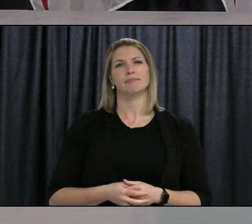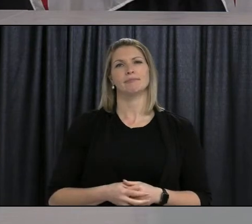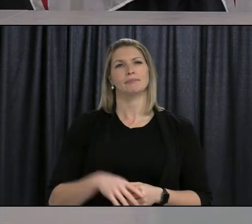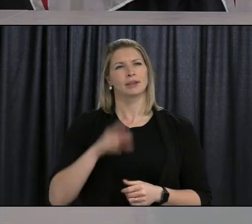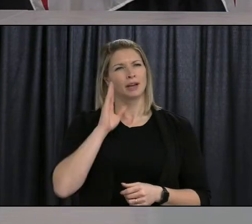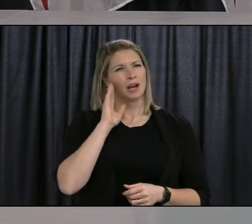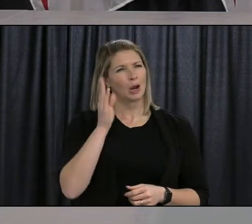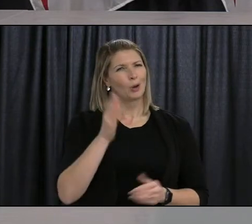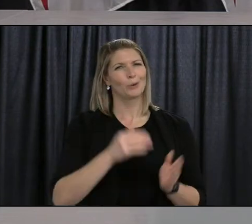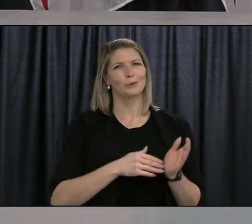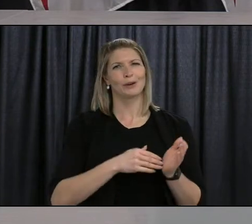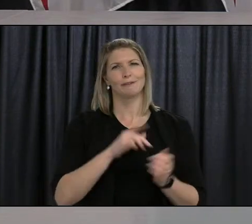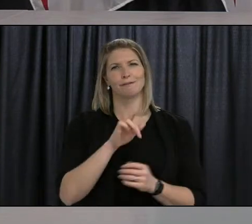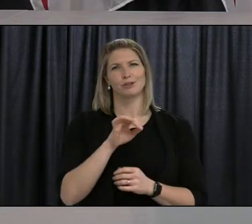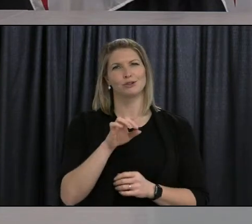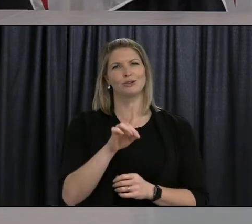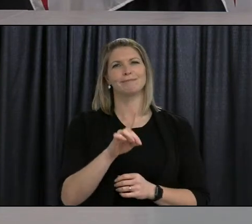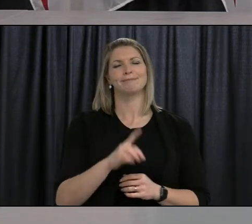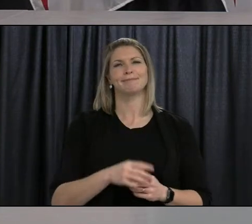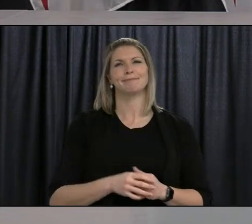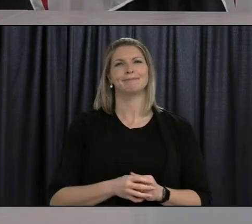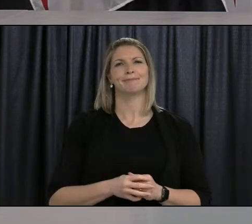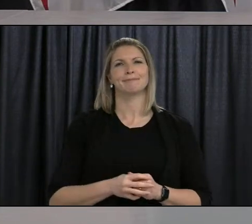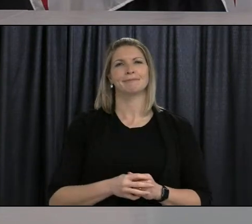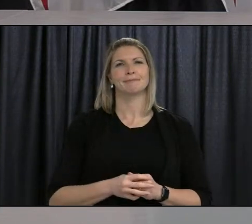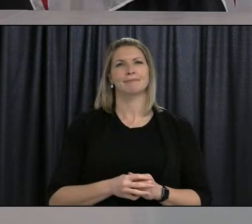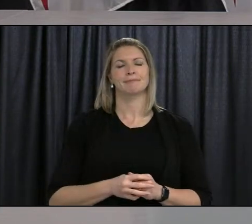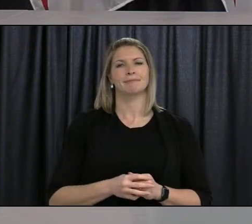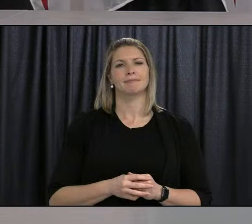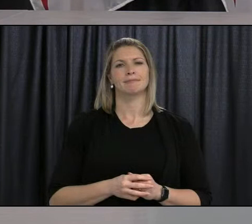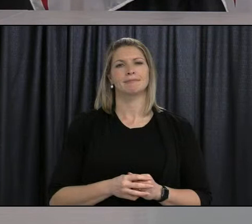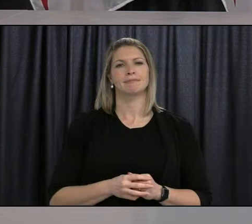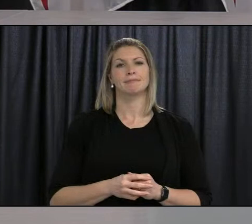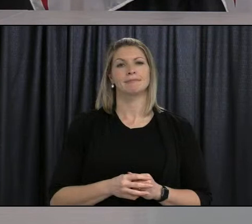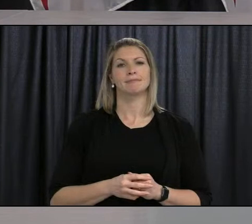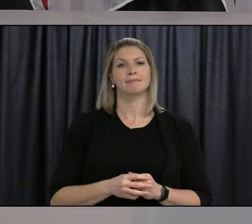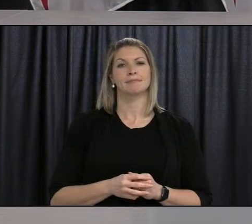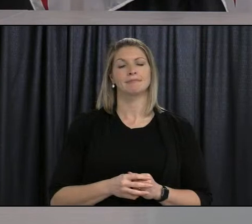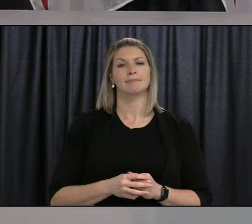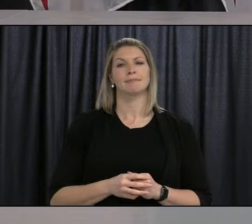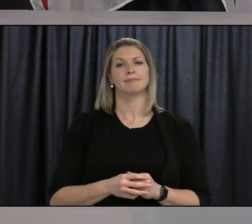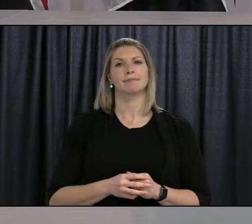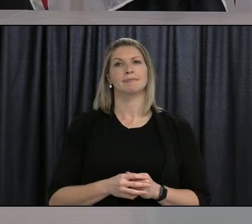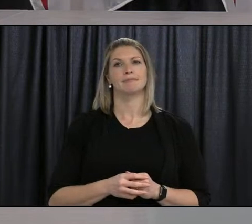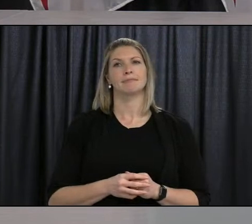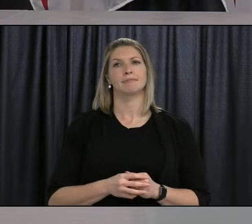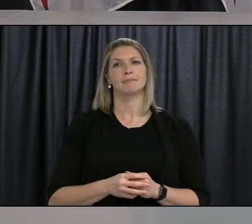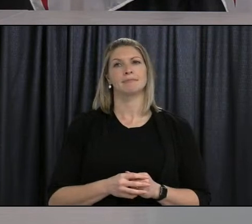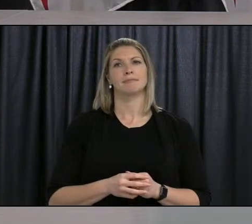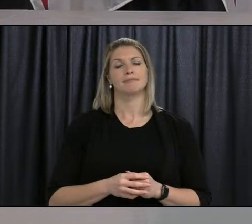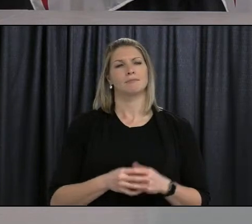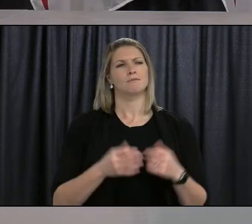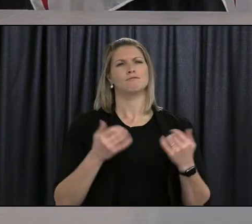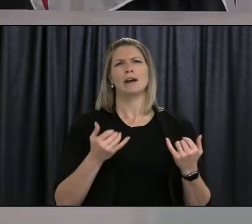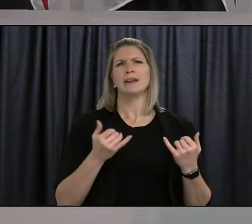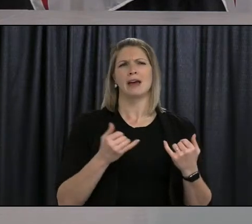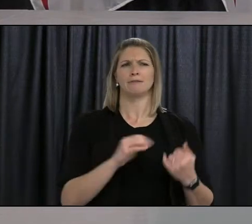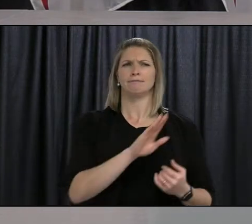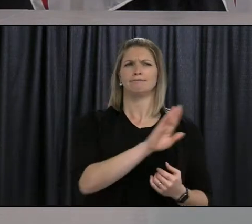Hello, Dr. Fitzgerald. Given the uncertainty of source in Harbour Breton